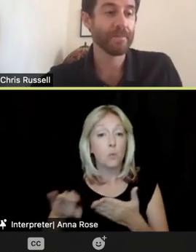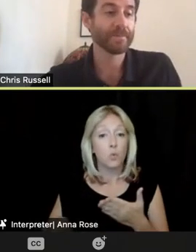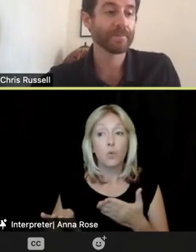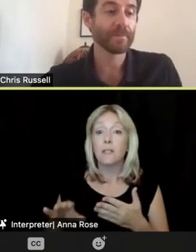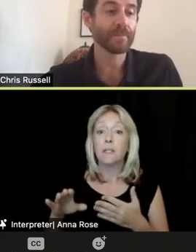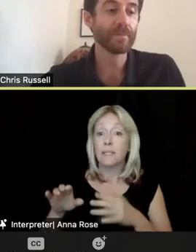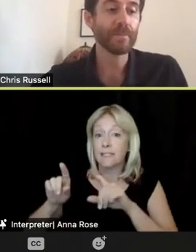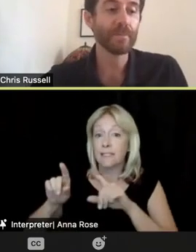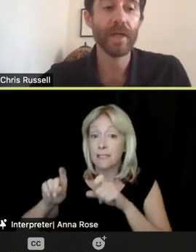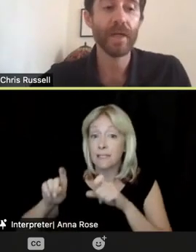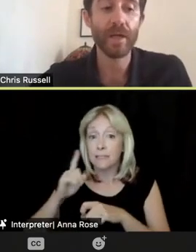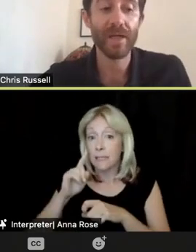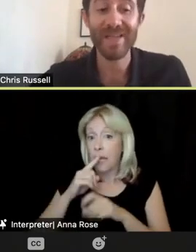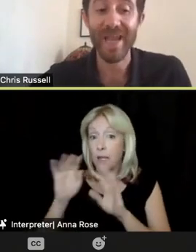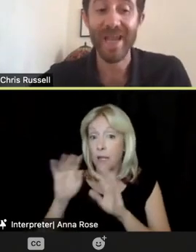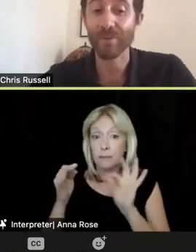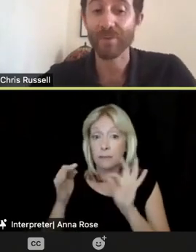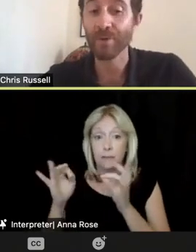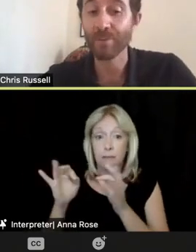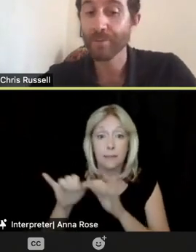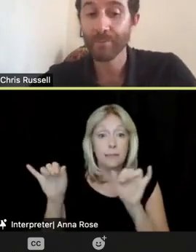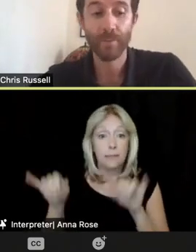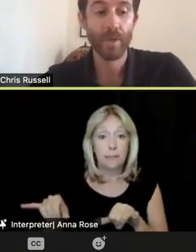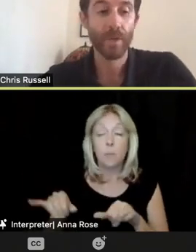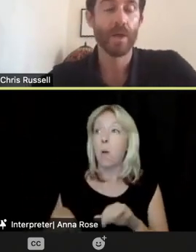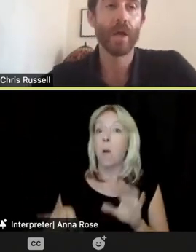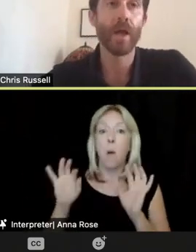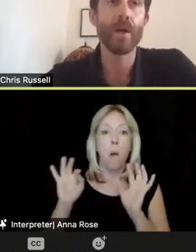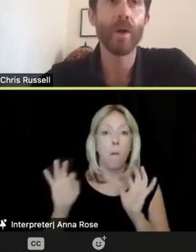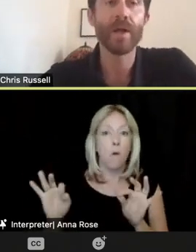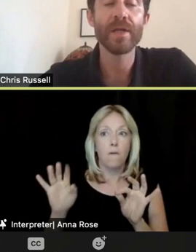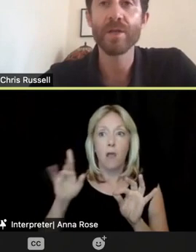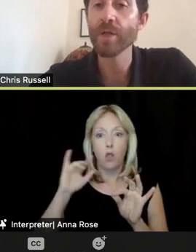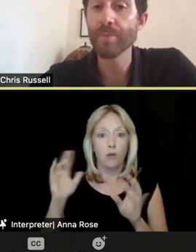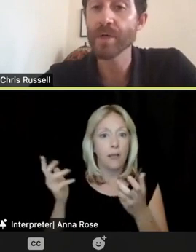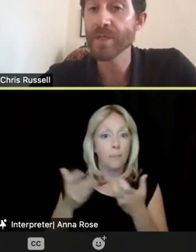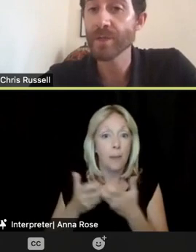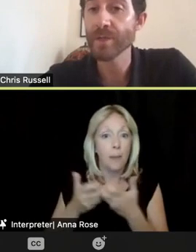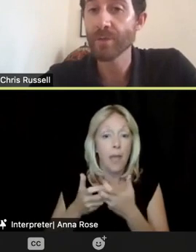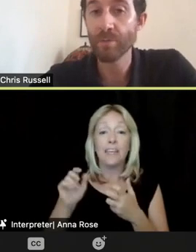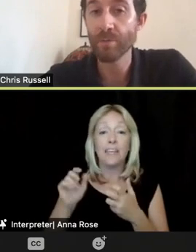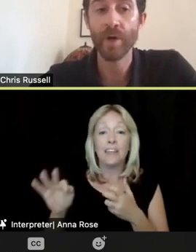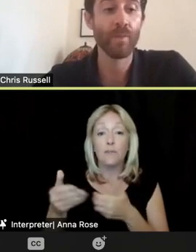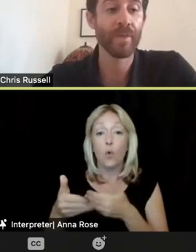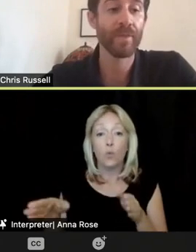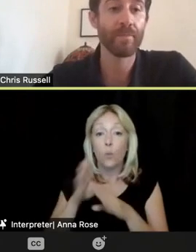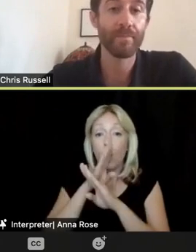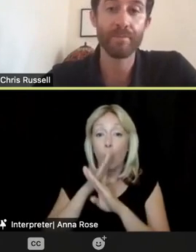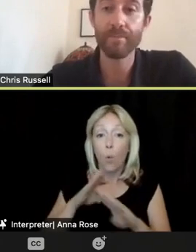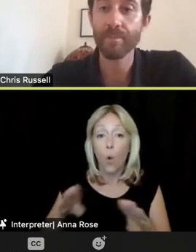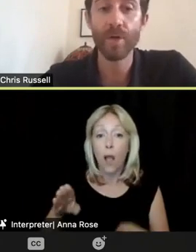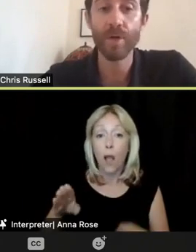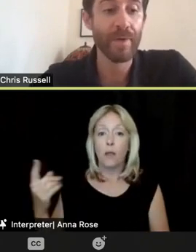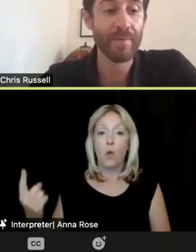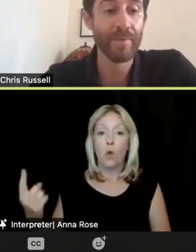gaze system in a contained room where he's the only person in the room working with